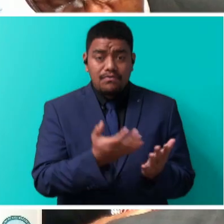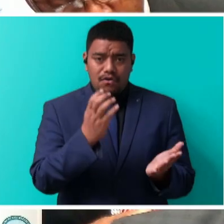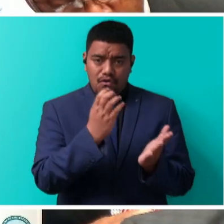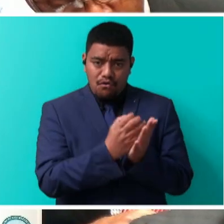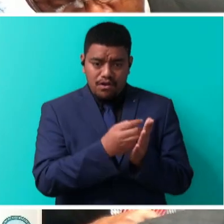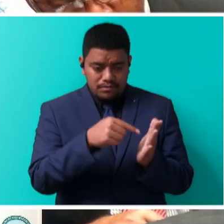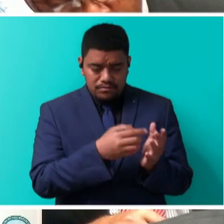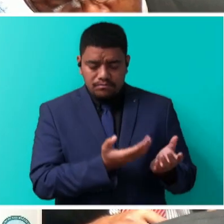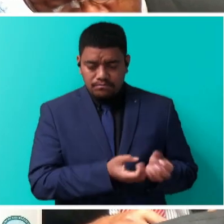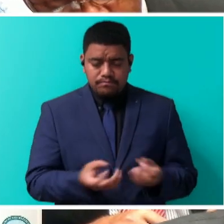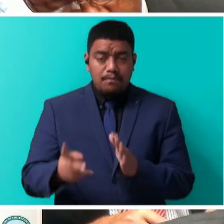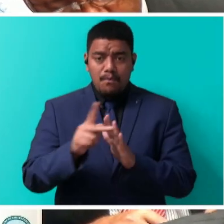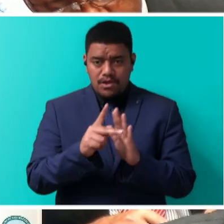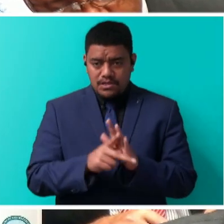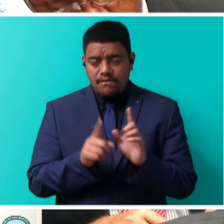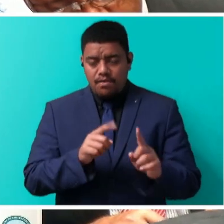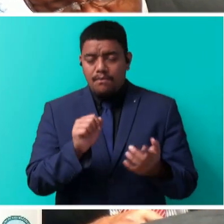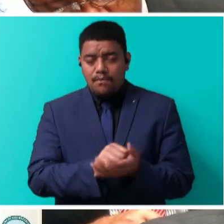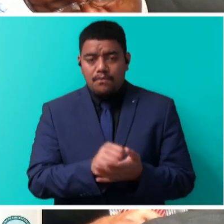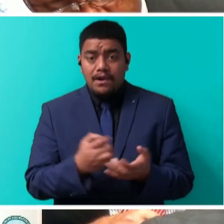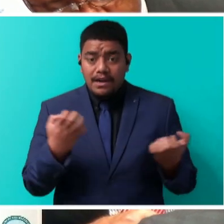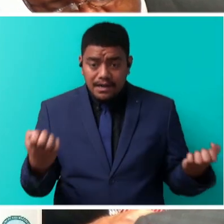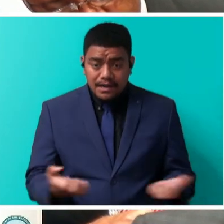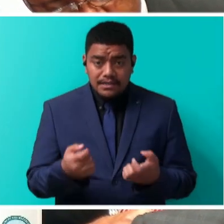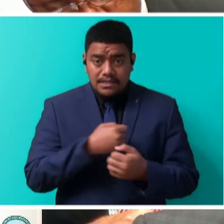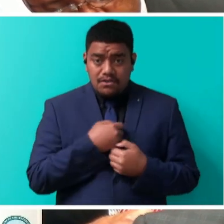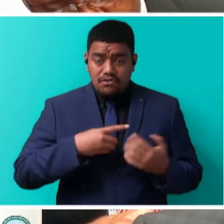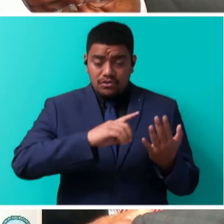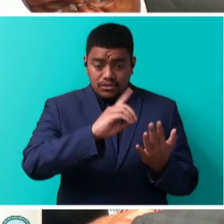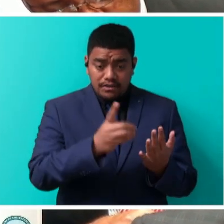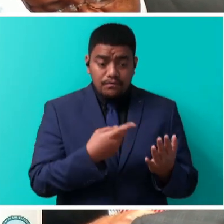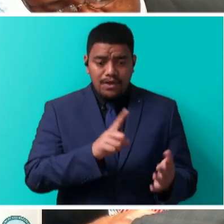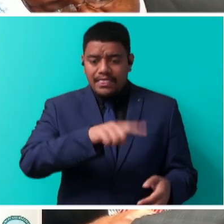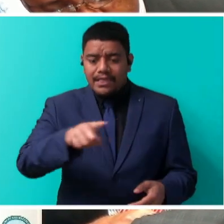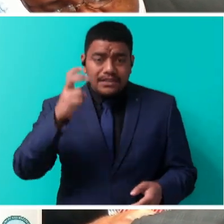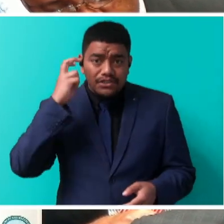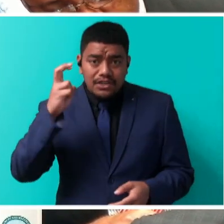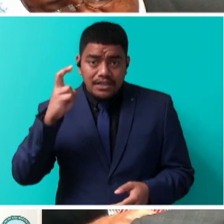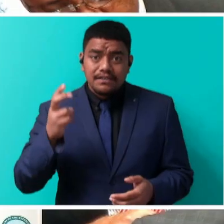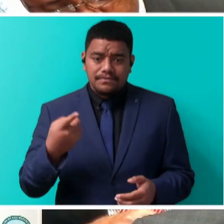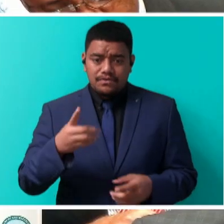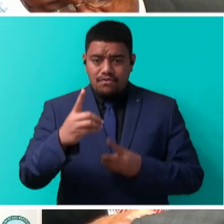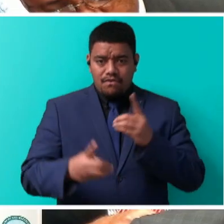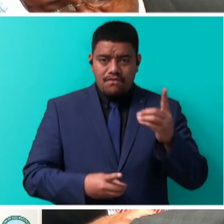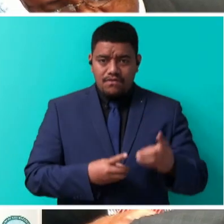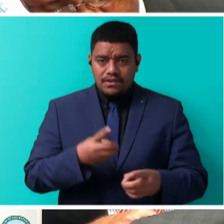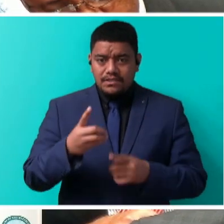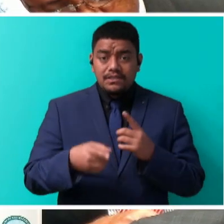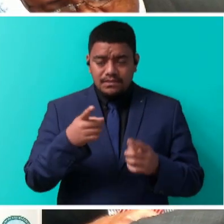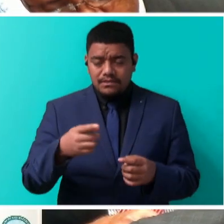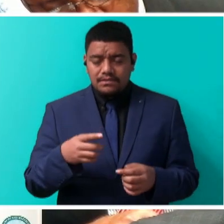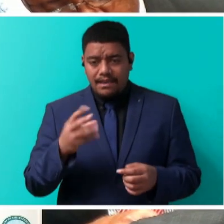their policy intent. We also encourage and support our drafters to attend training and conferences by the Commonwealth Association of Legislative